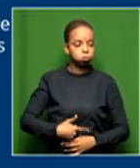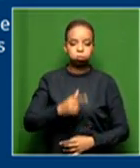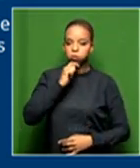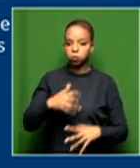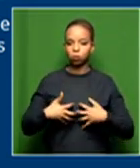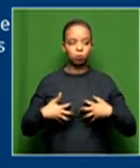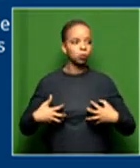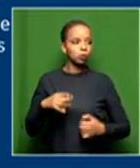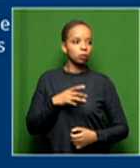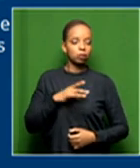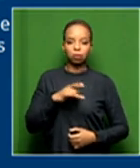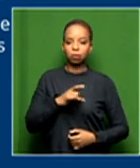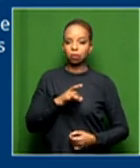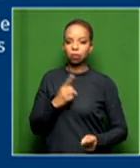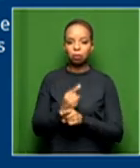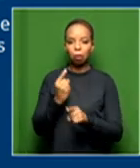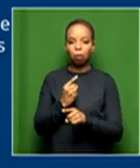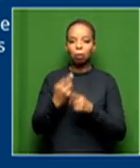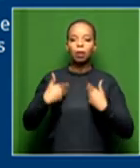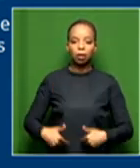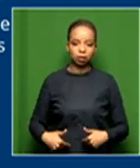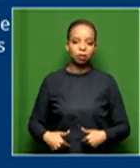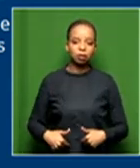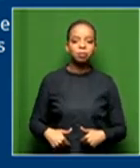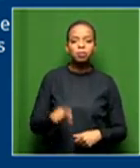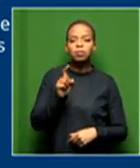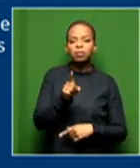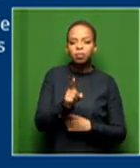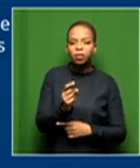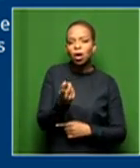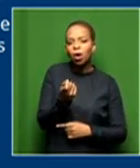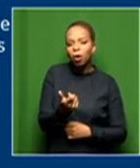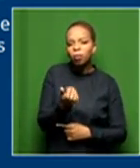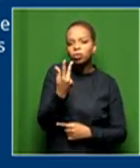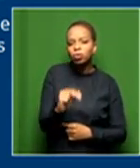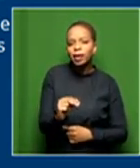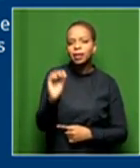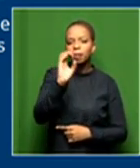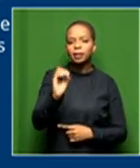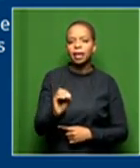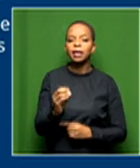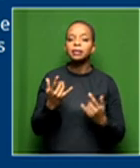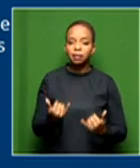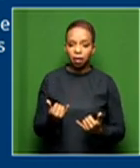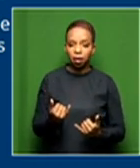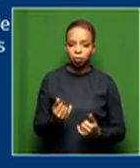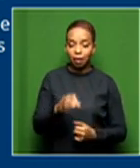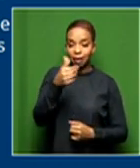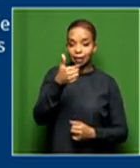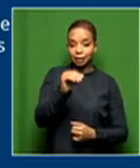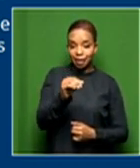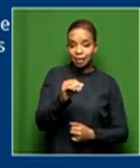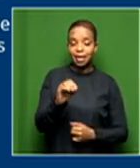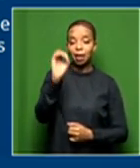disorders. And this is up also from in the region of the mid 30%. So that's almost a 20% jump. 60% are struggling with